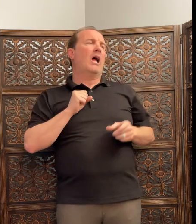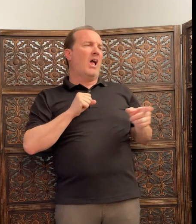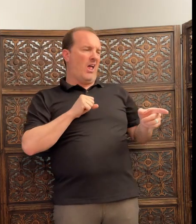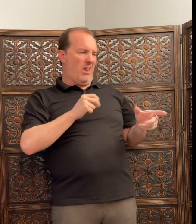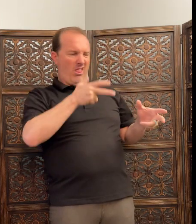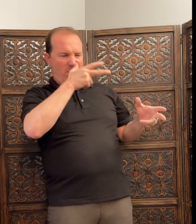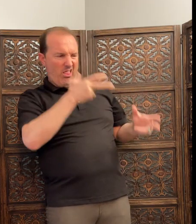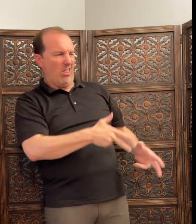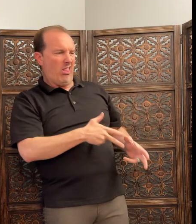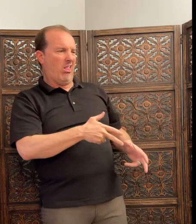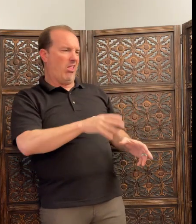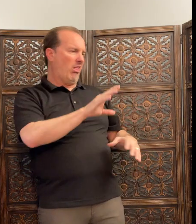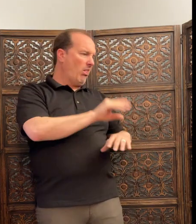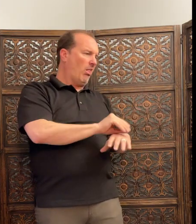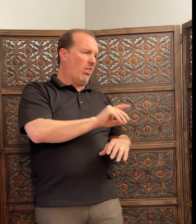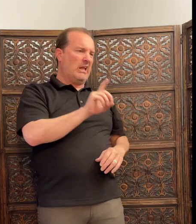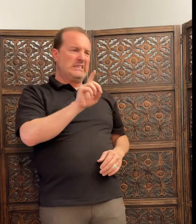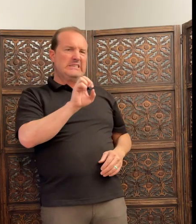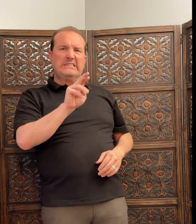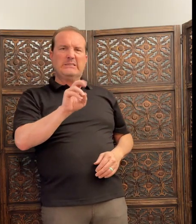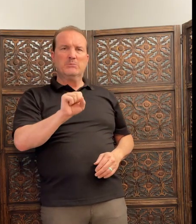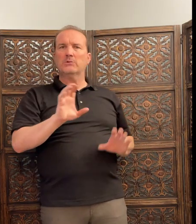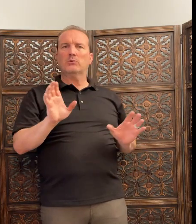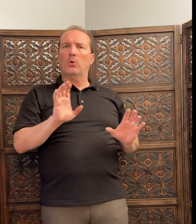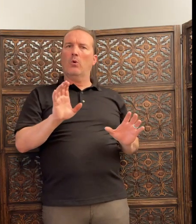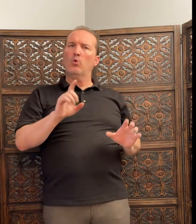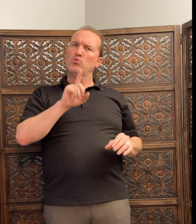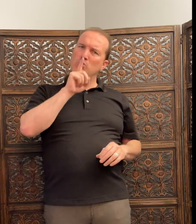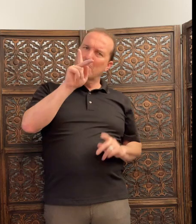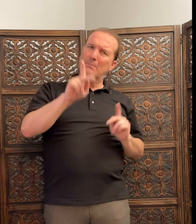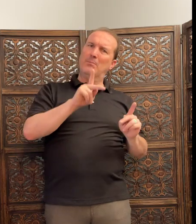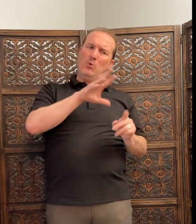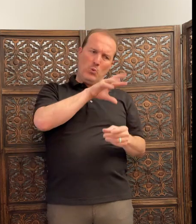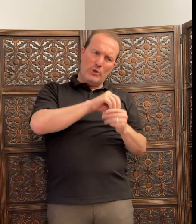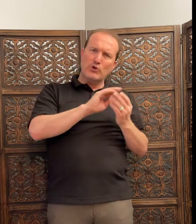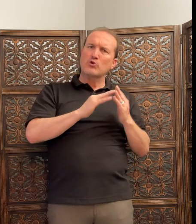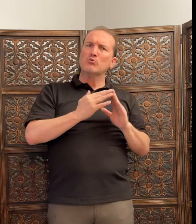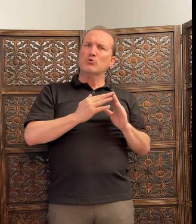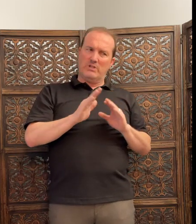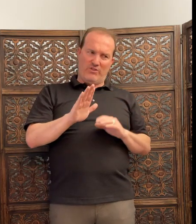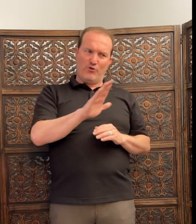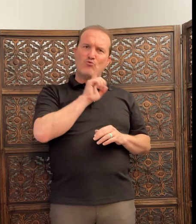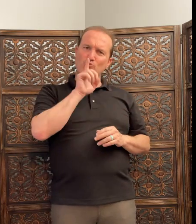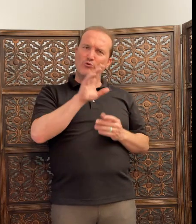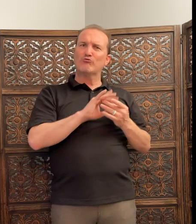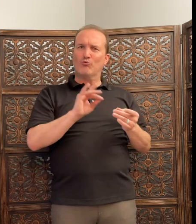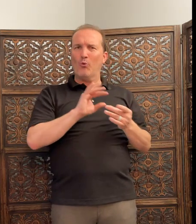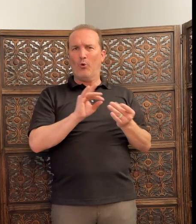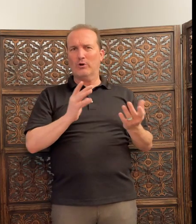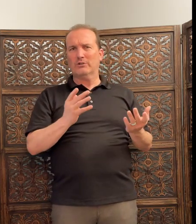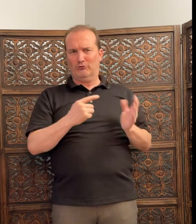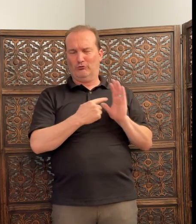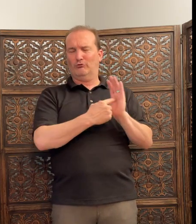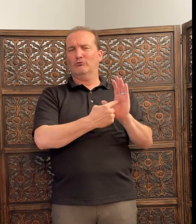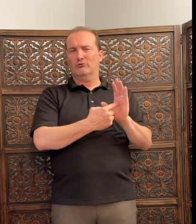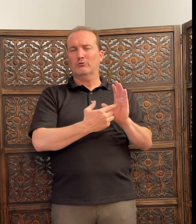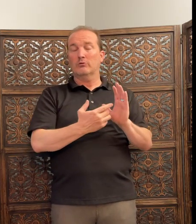She depicted real complex people as individuals and within a community, and their stories reflect